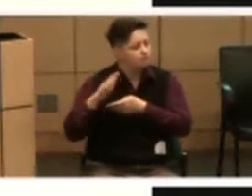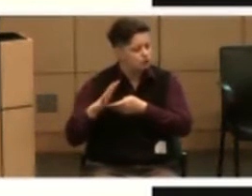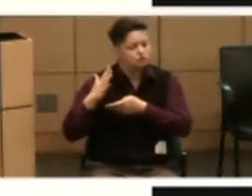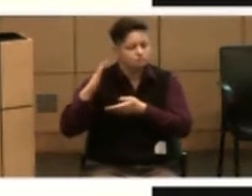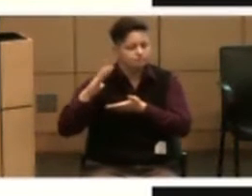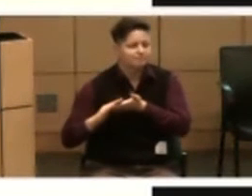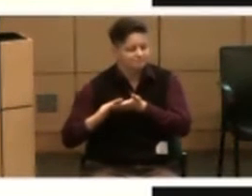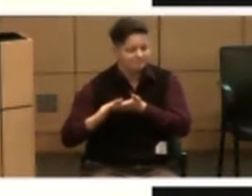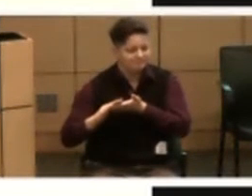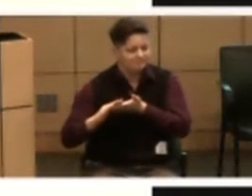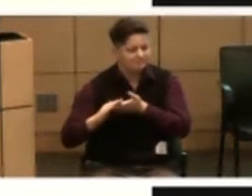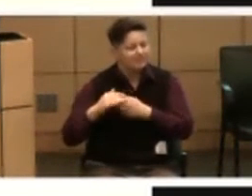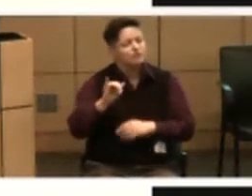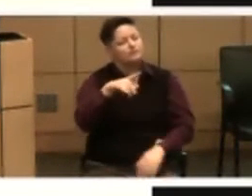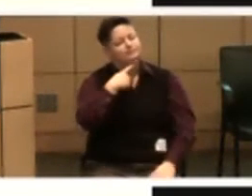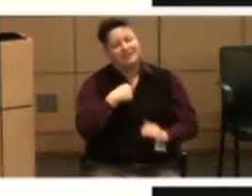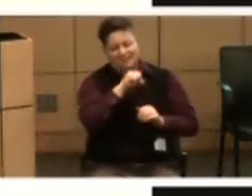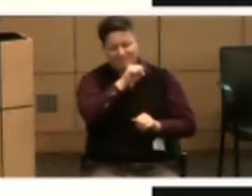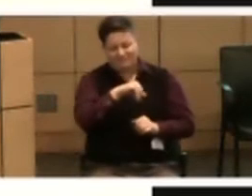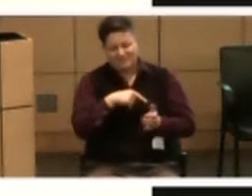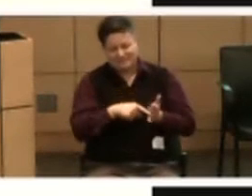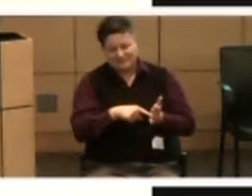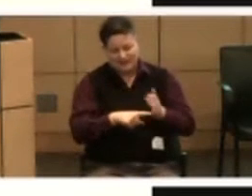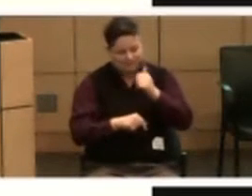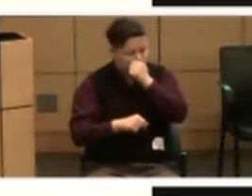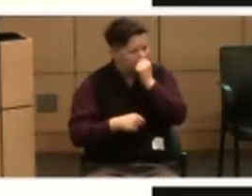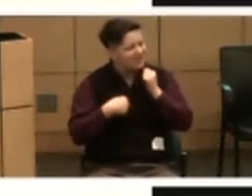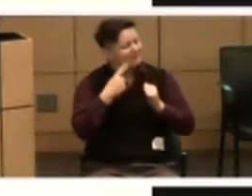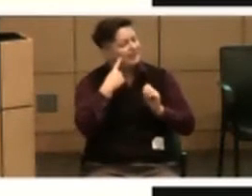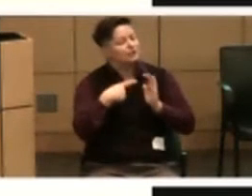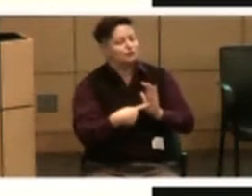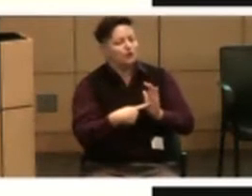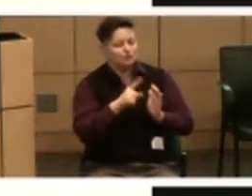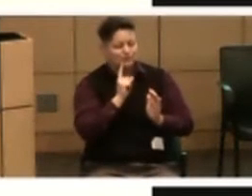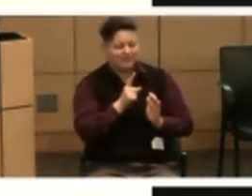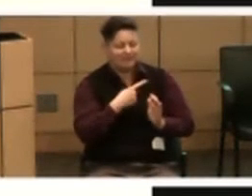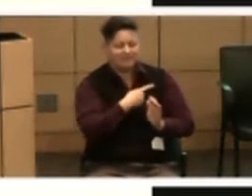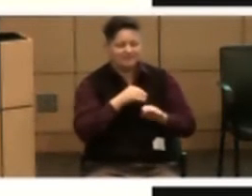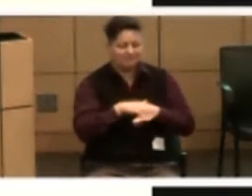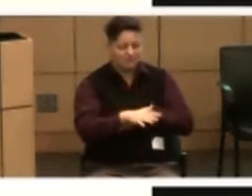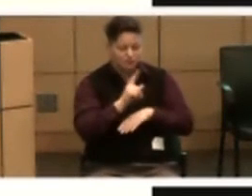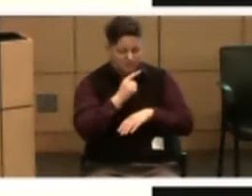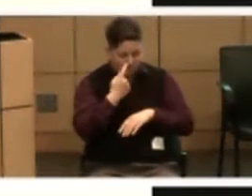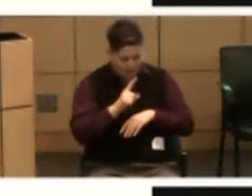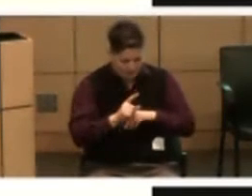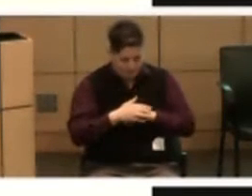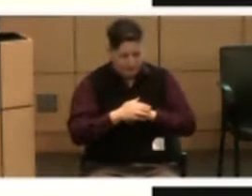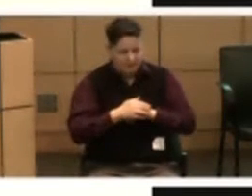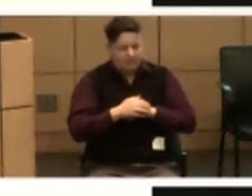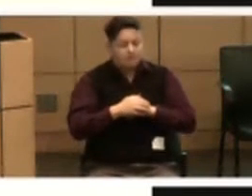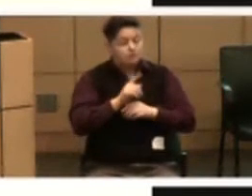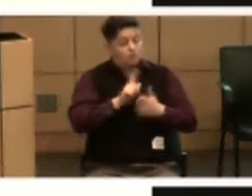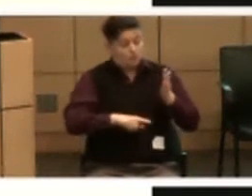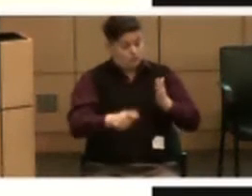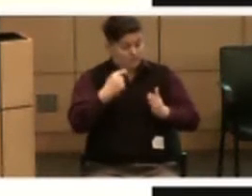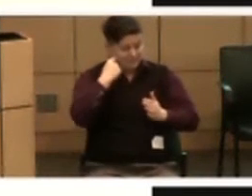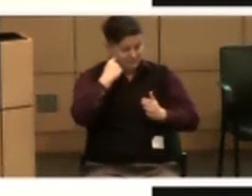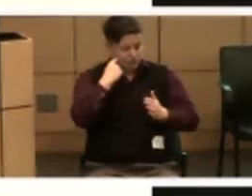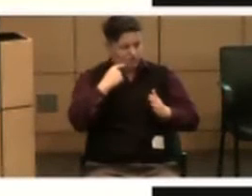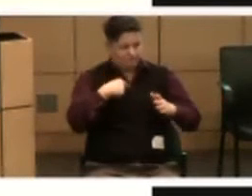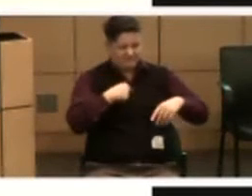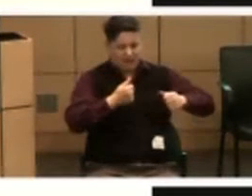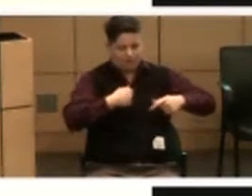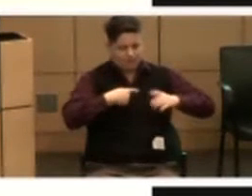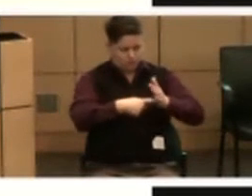So I love this example because I think it illustrates this effect really well. What you're going to hear is a brick